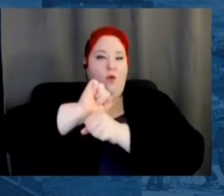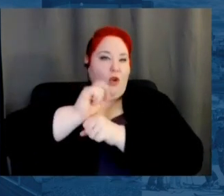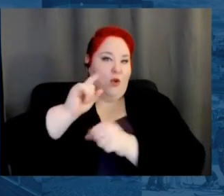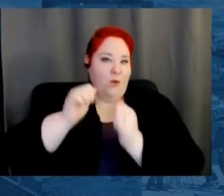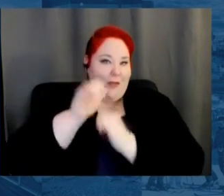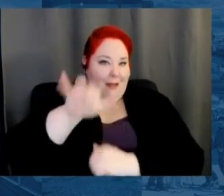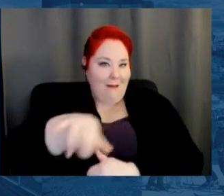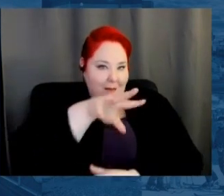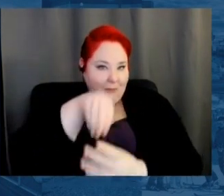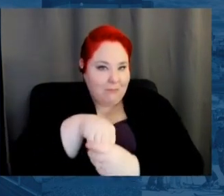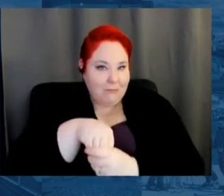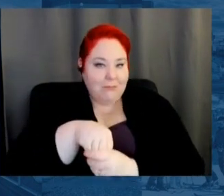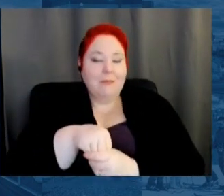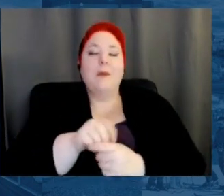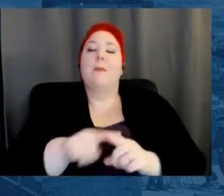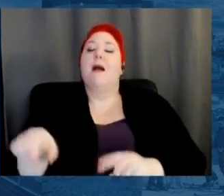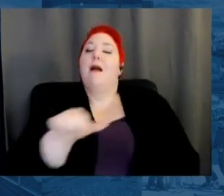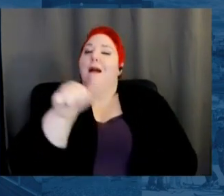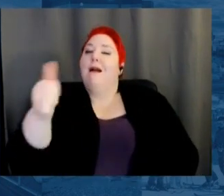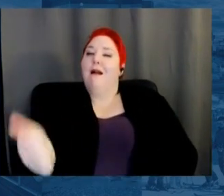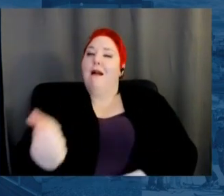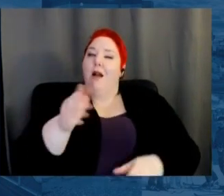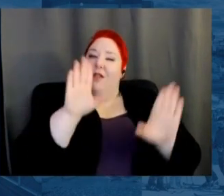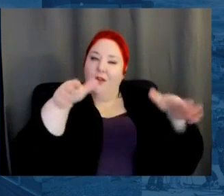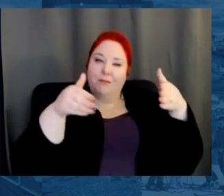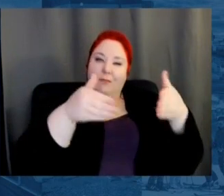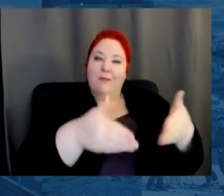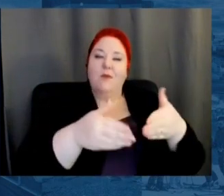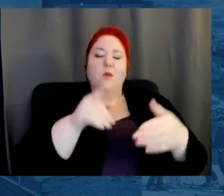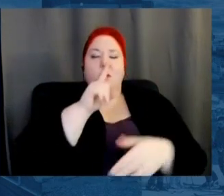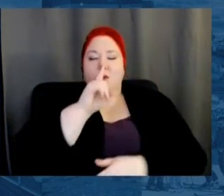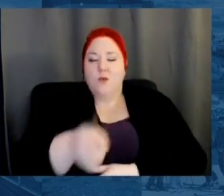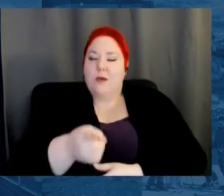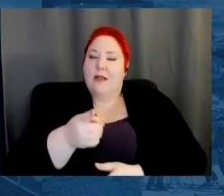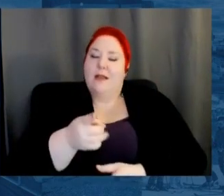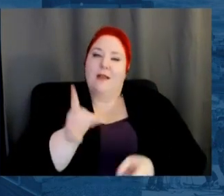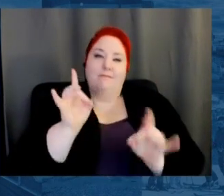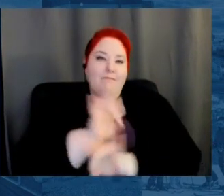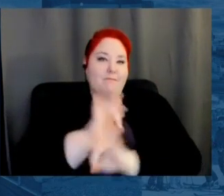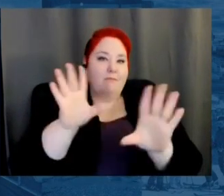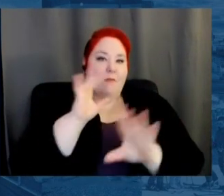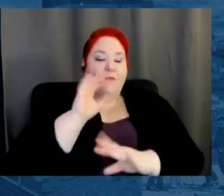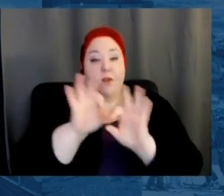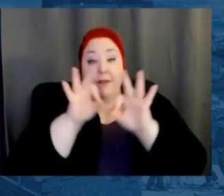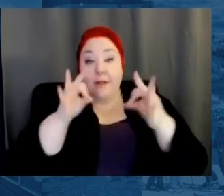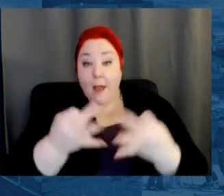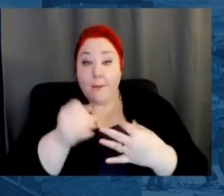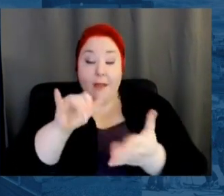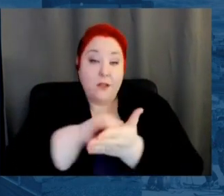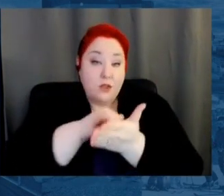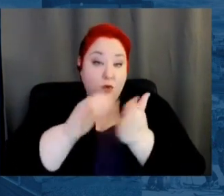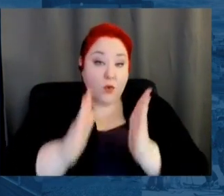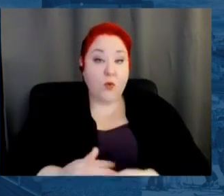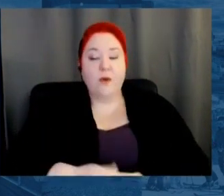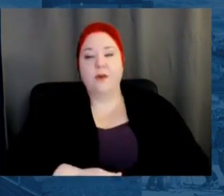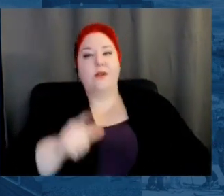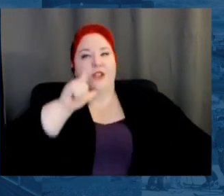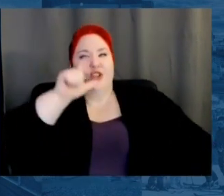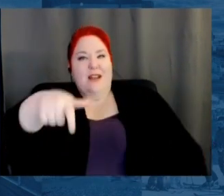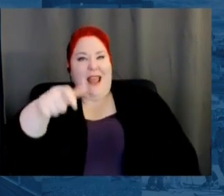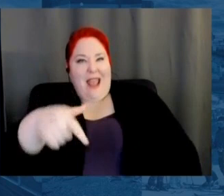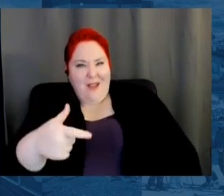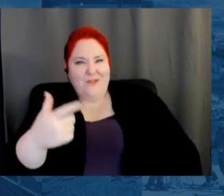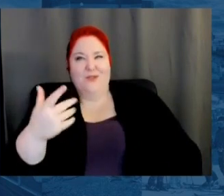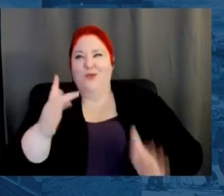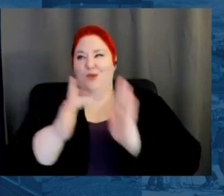But there's another area which is so debilitating for families, New Yorkers. Just as you shouldn't have to fend off bad actors, you shouldn't